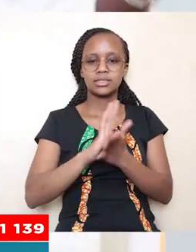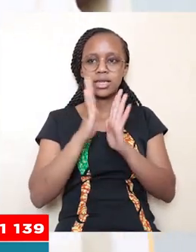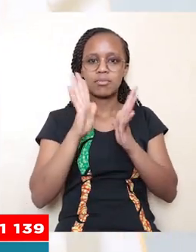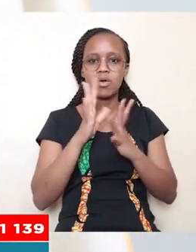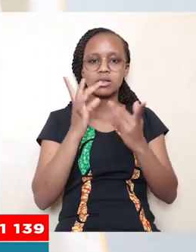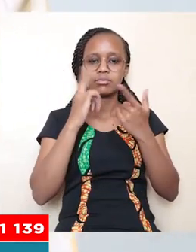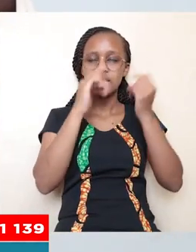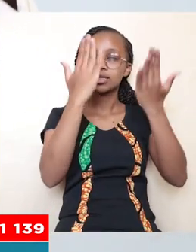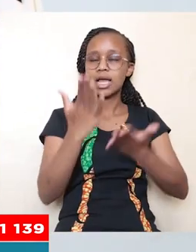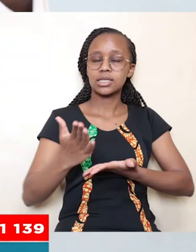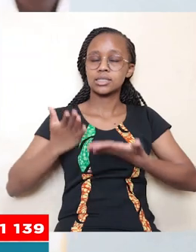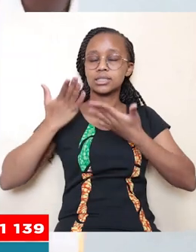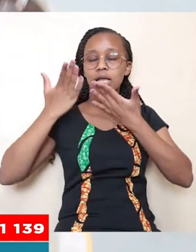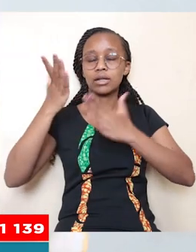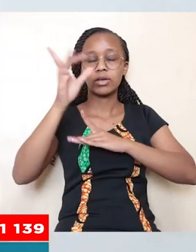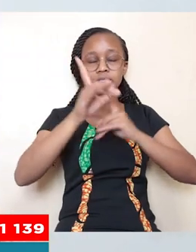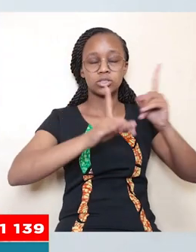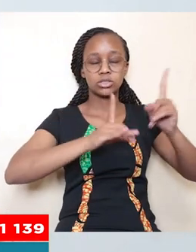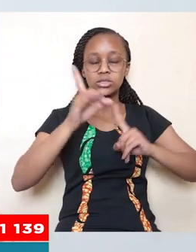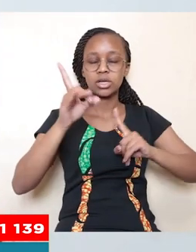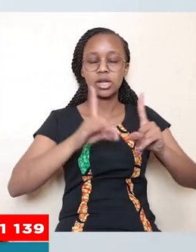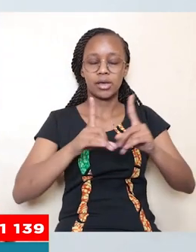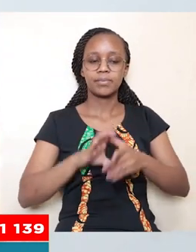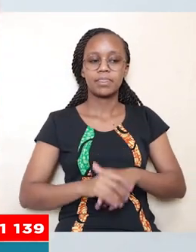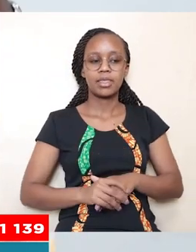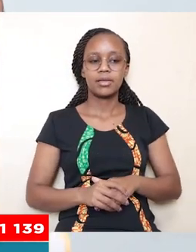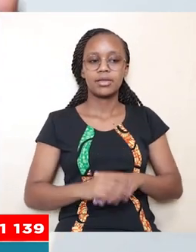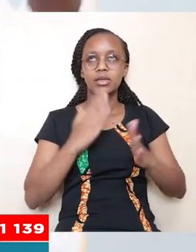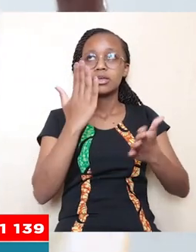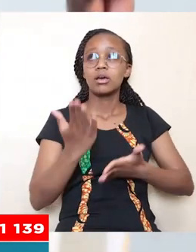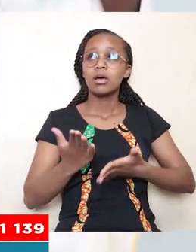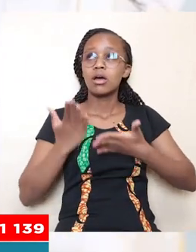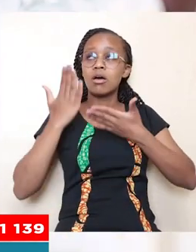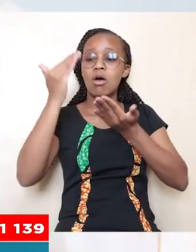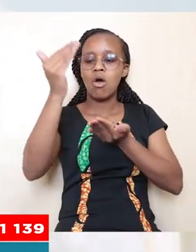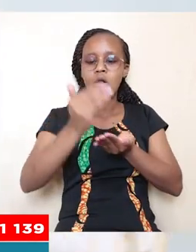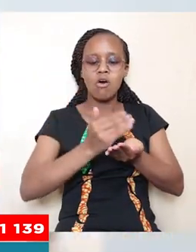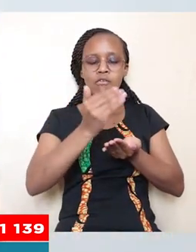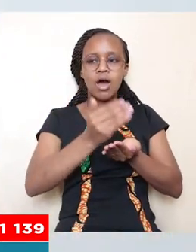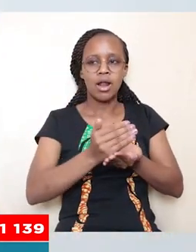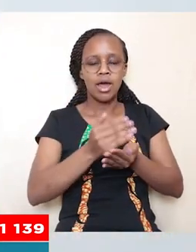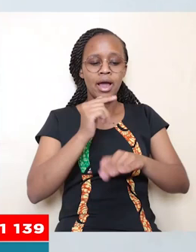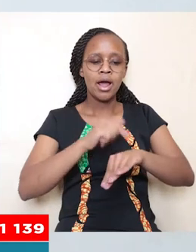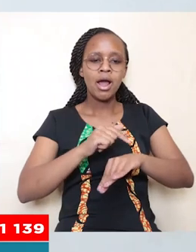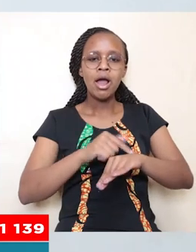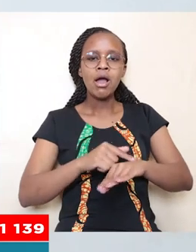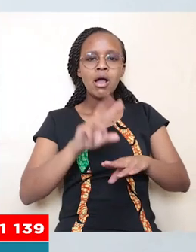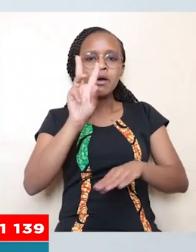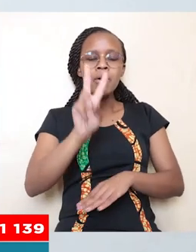but a sacrificial journey or sacrifice offering journey of